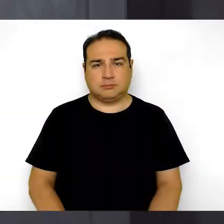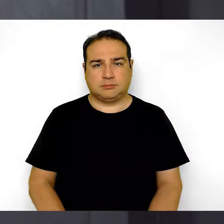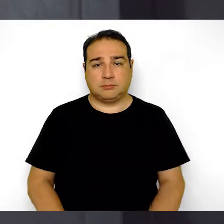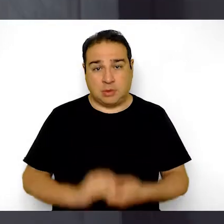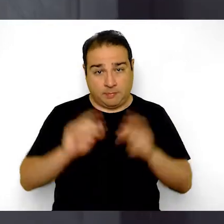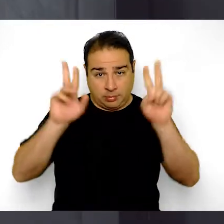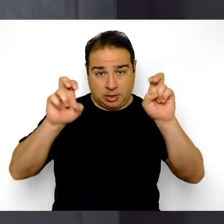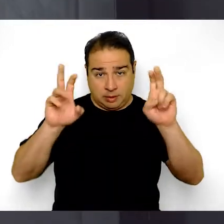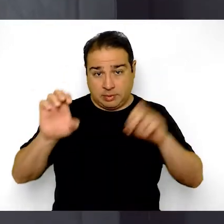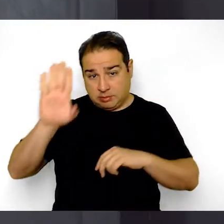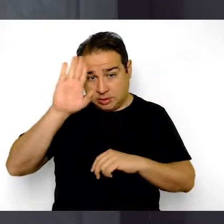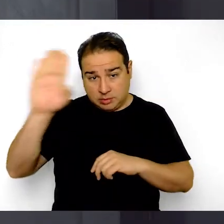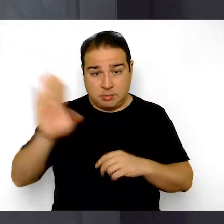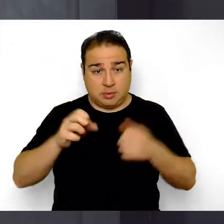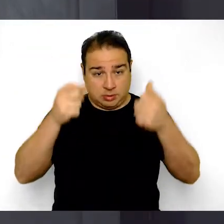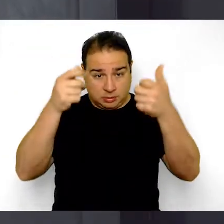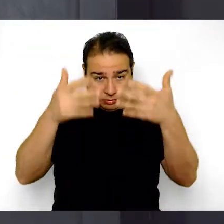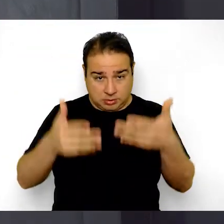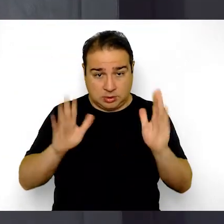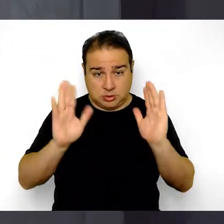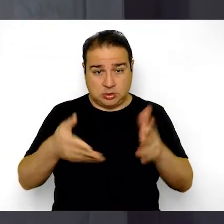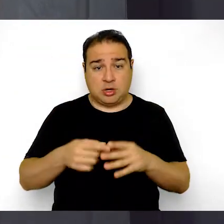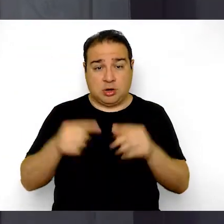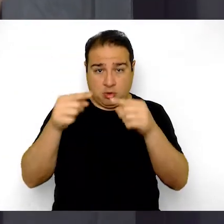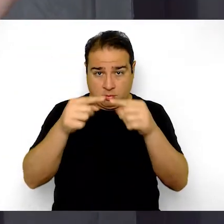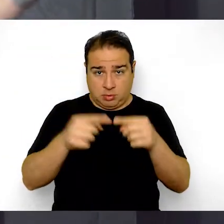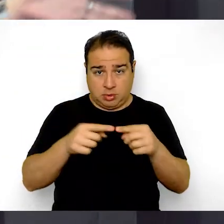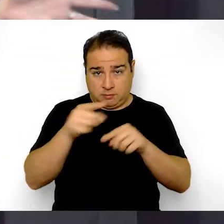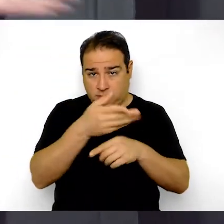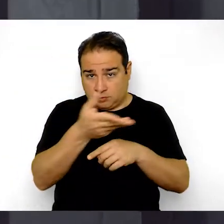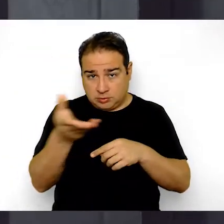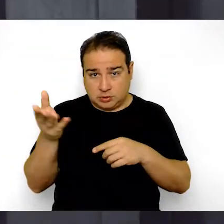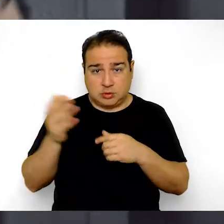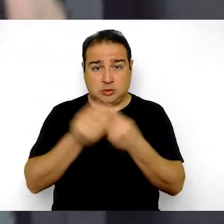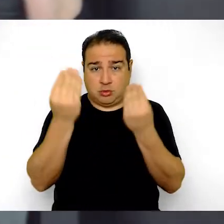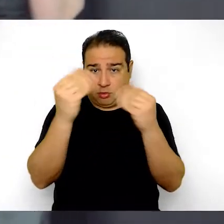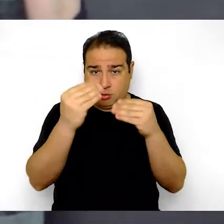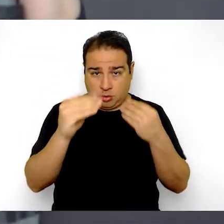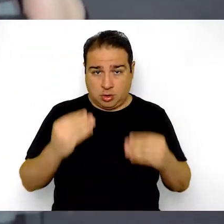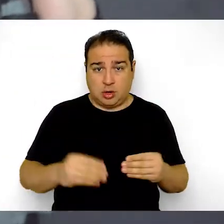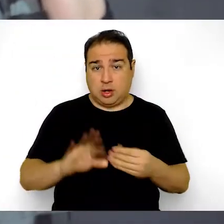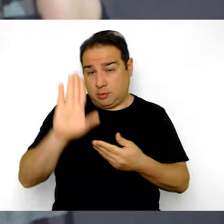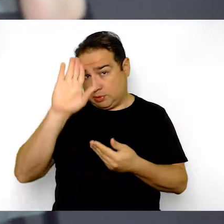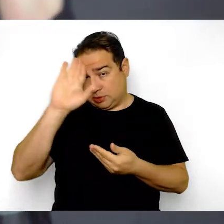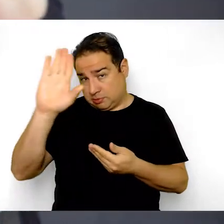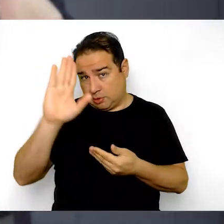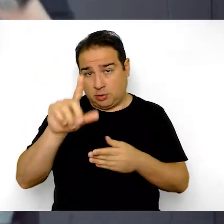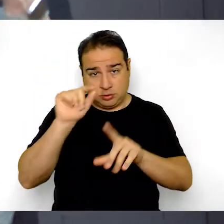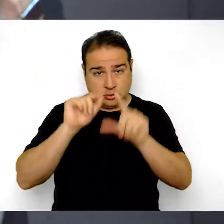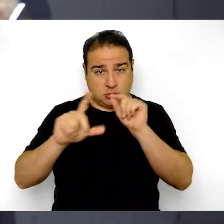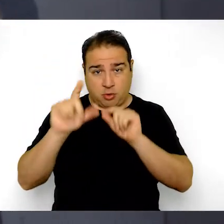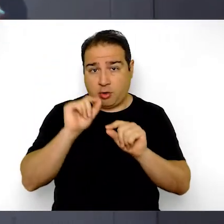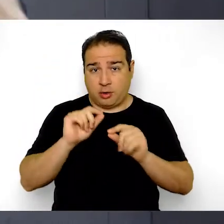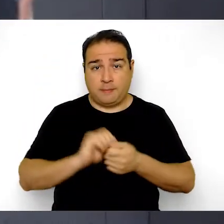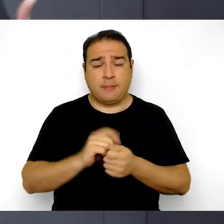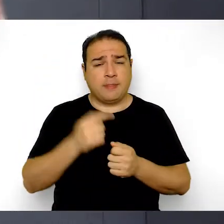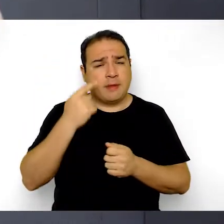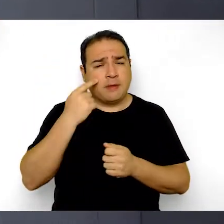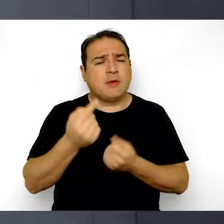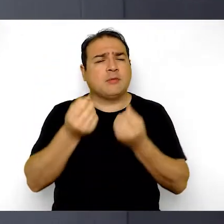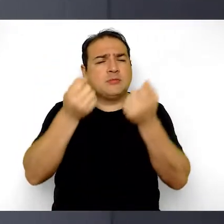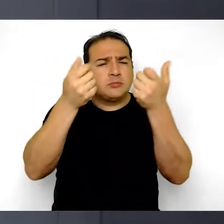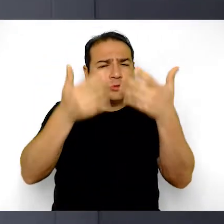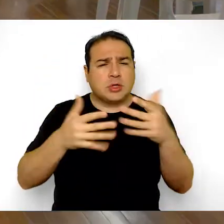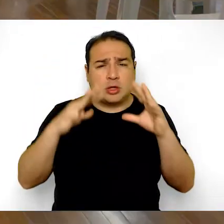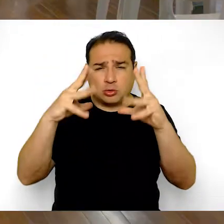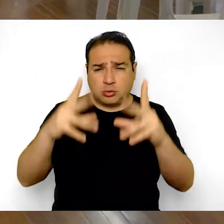The main topics are these, according to what you put in this prioritization. We will take into consideration